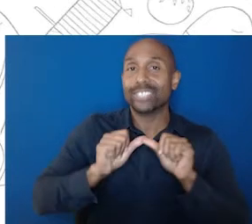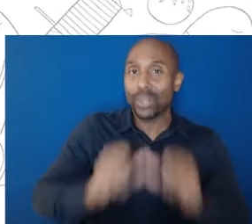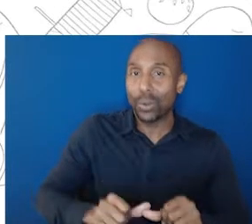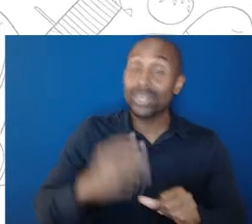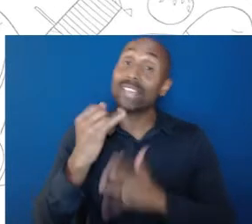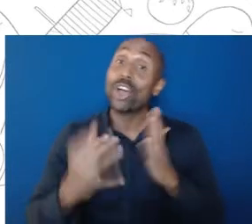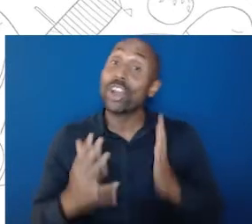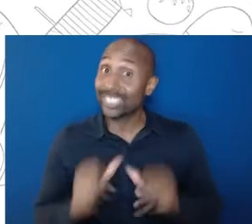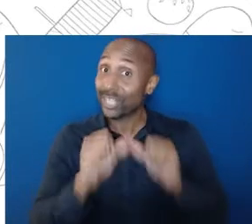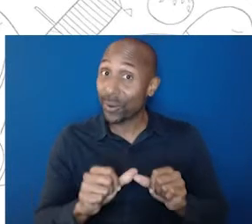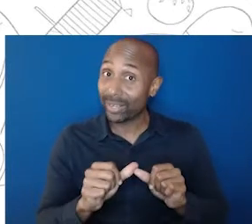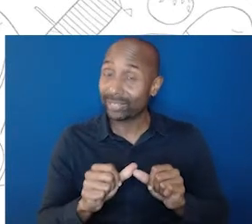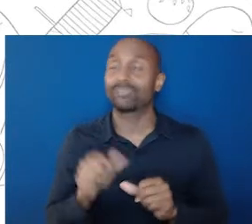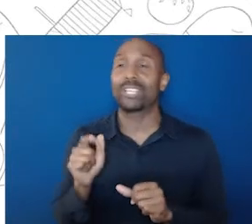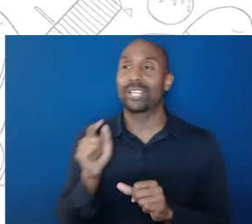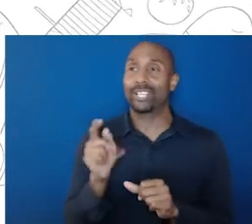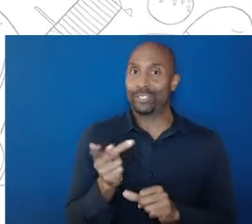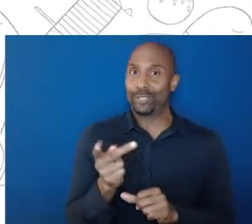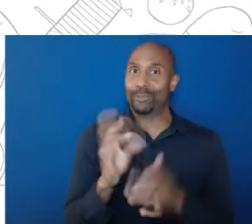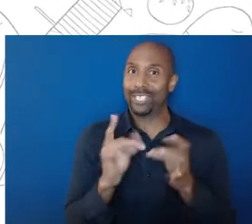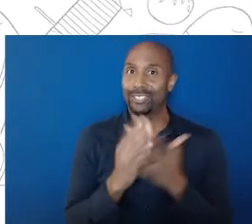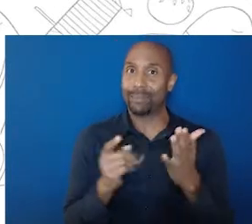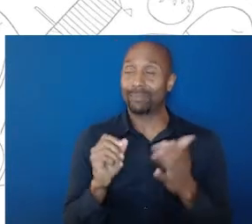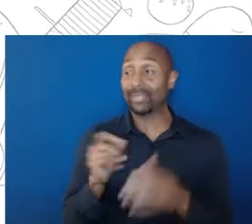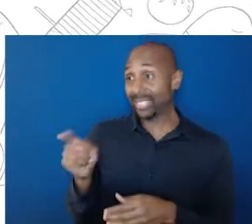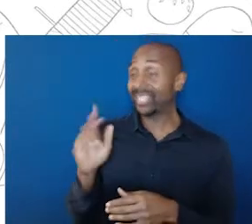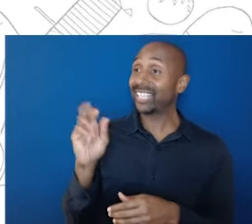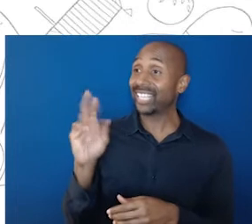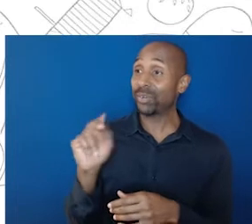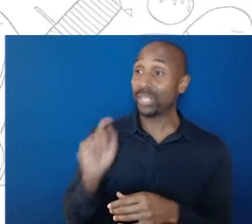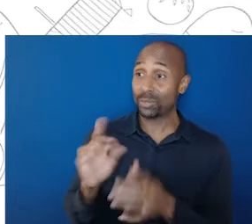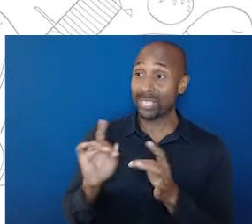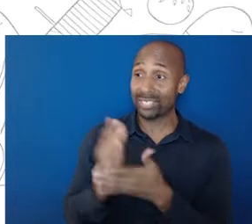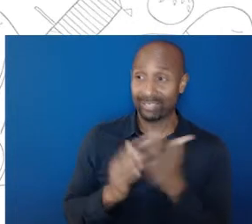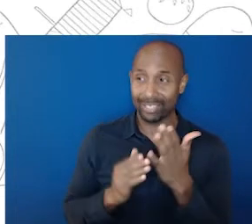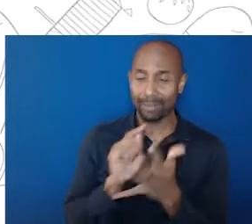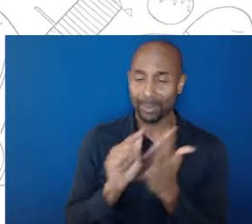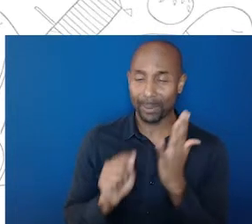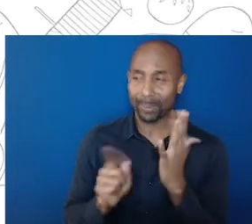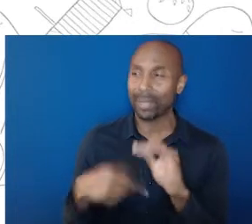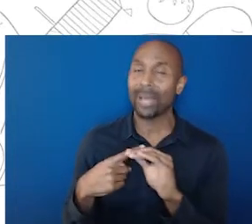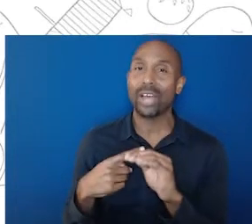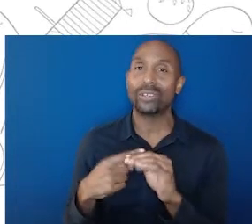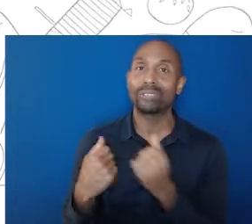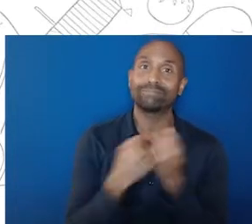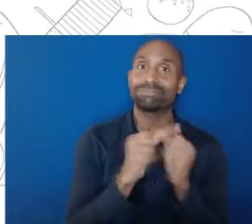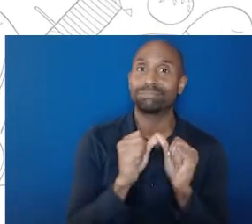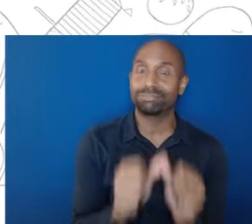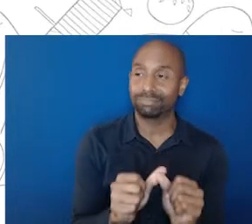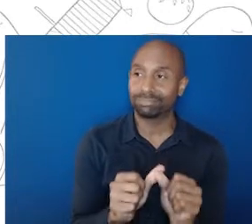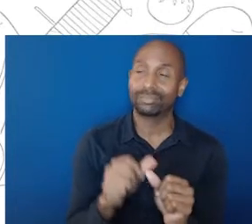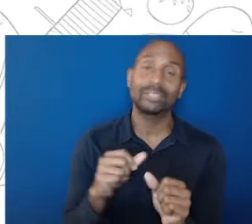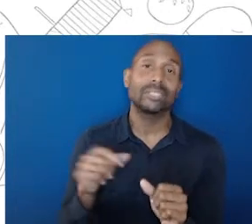the artist? Because actually you mentioned some of this, Karen, in terms of, you know, sustainability means